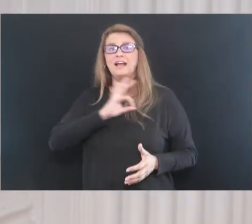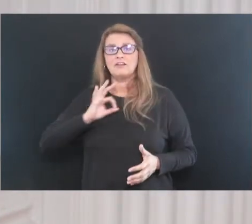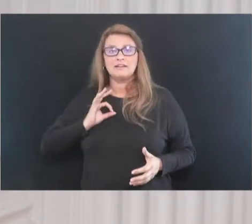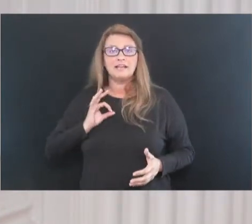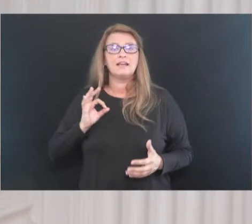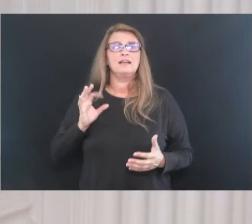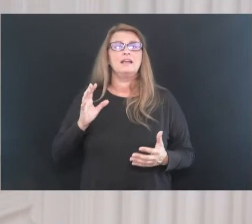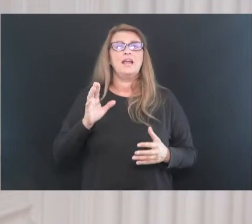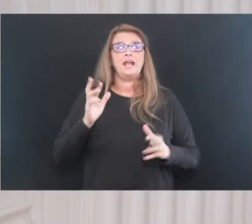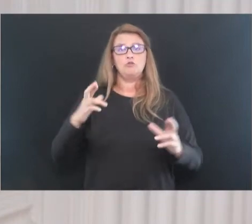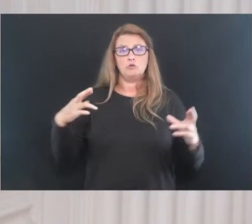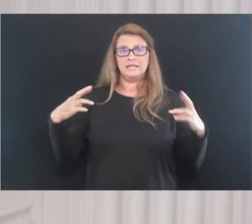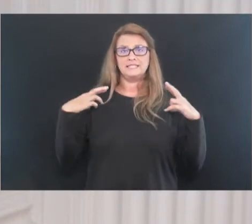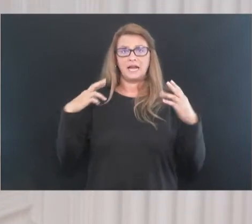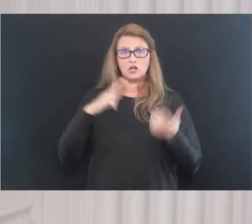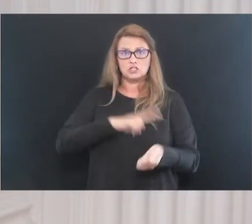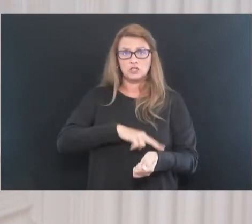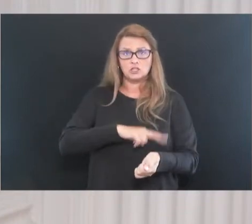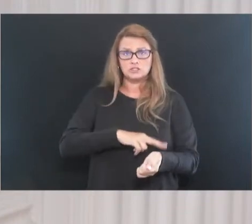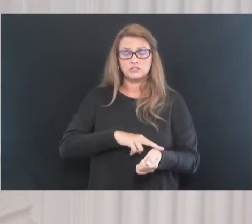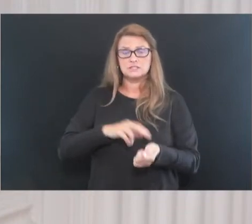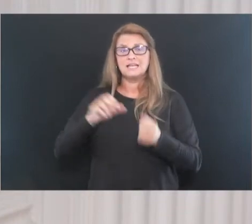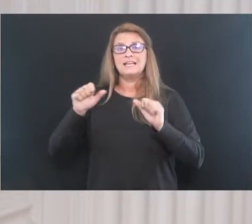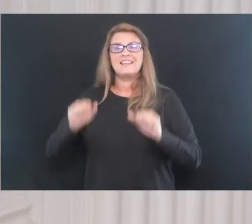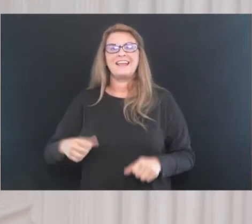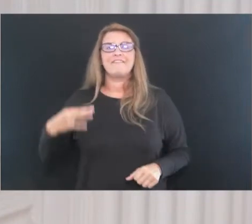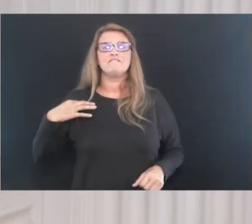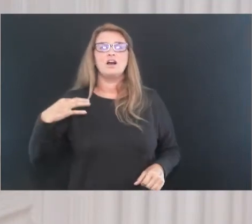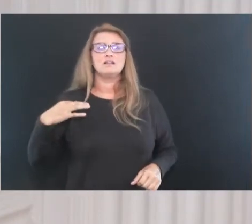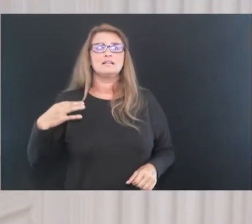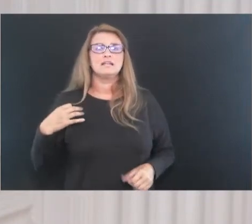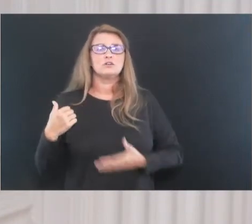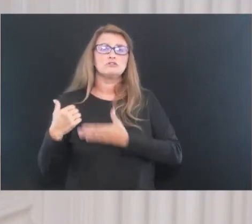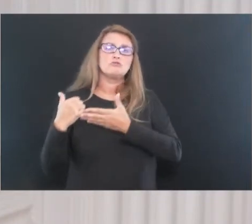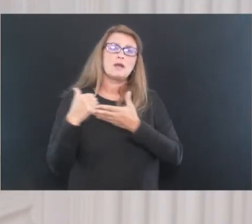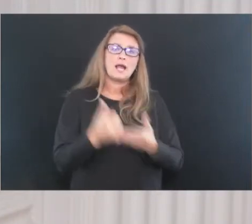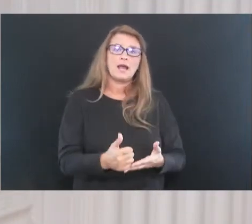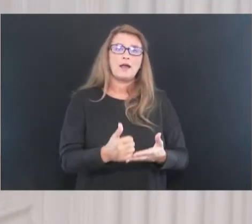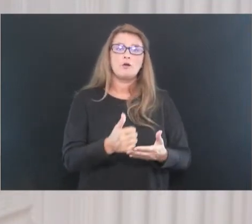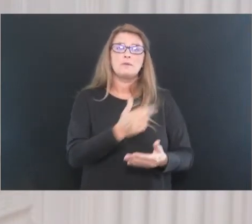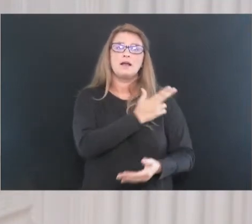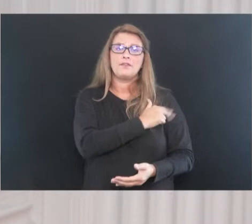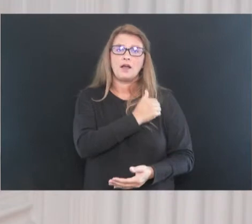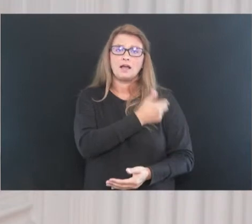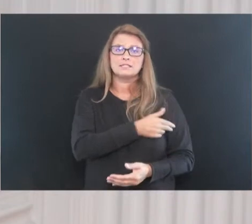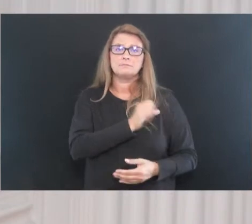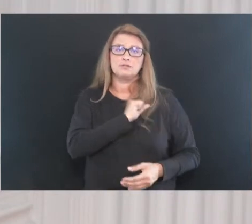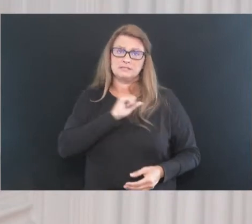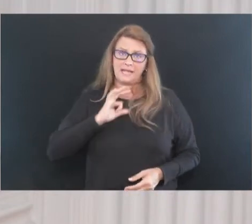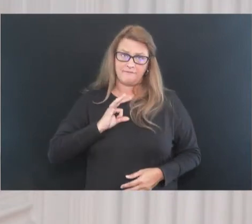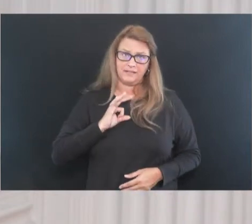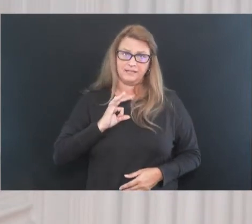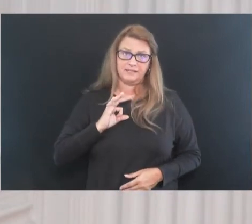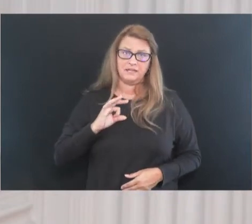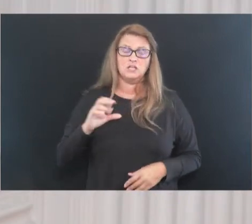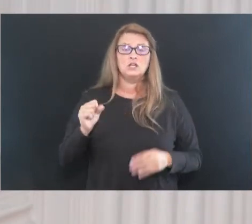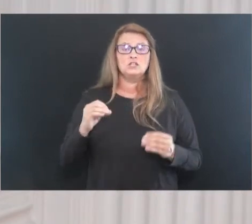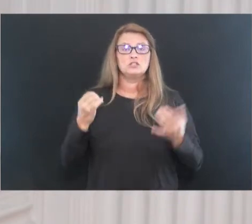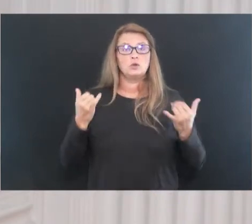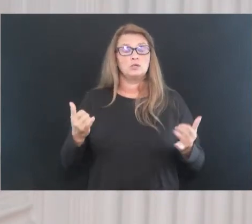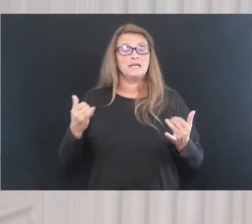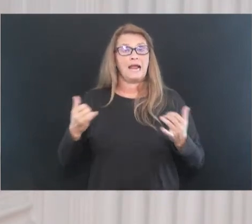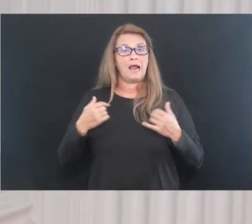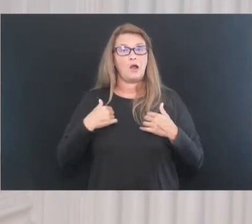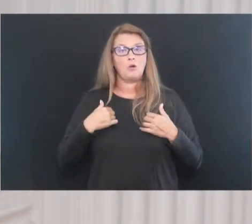nurses have the ability to be able to volunteer to improve and increase our staffing. And so as we start to look